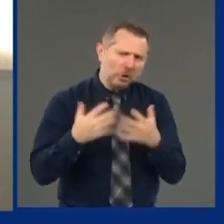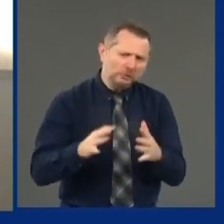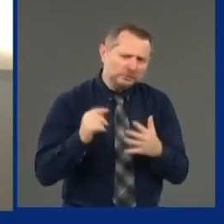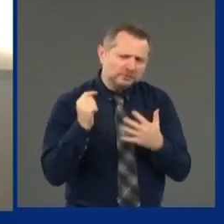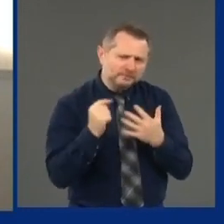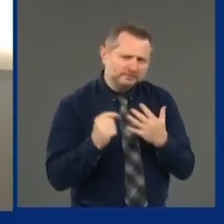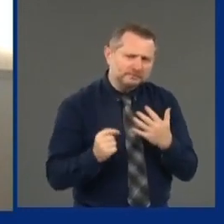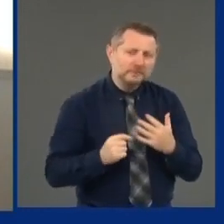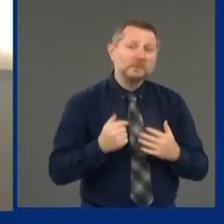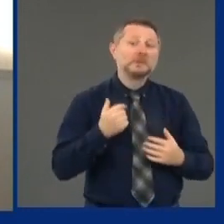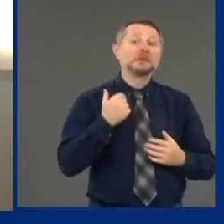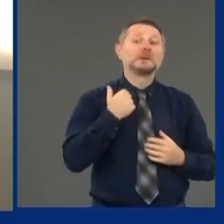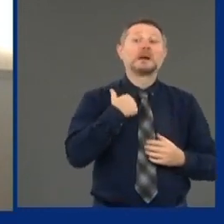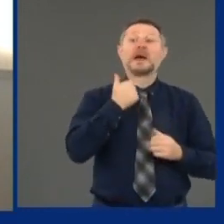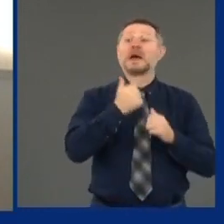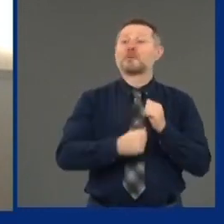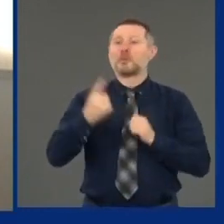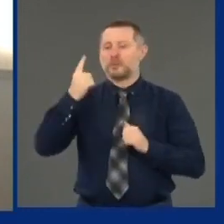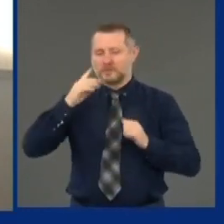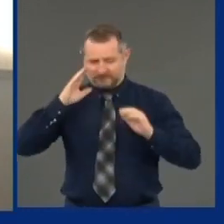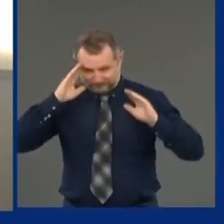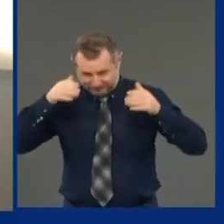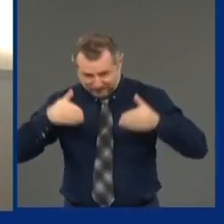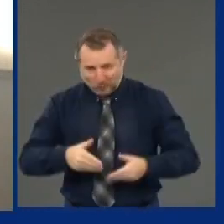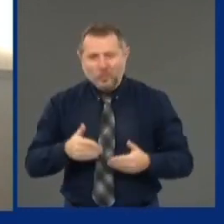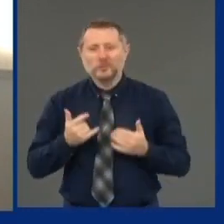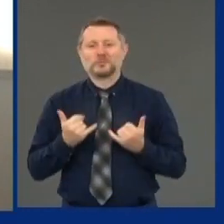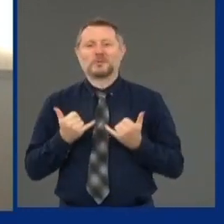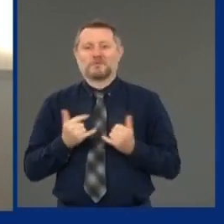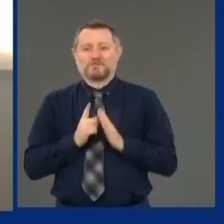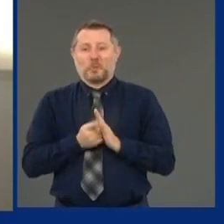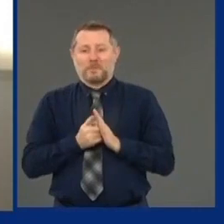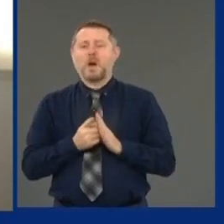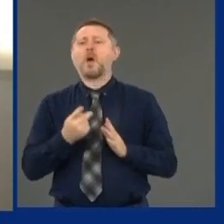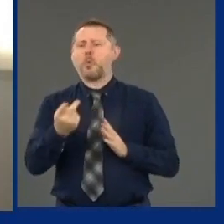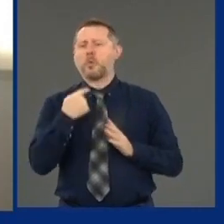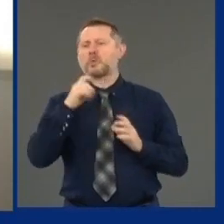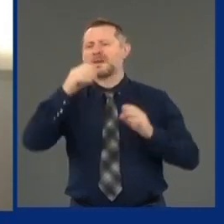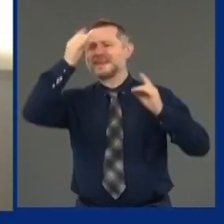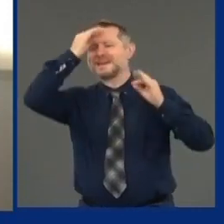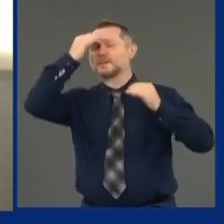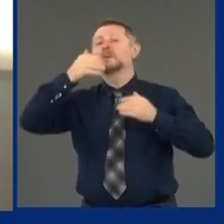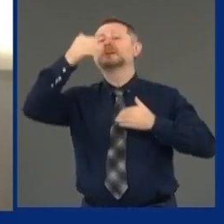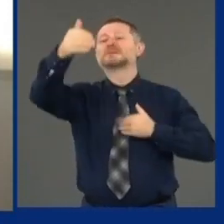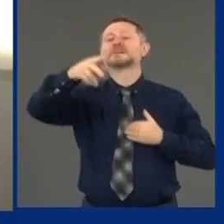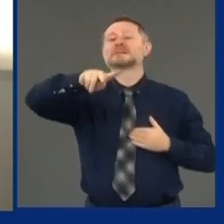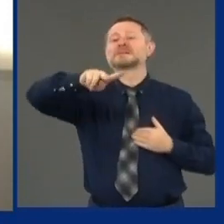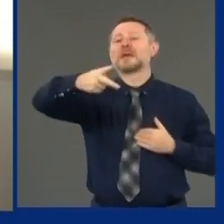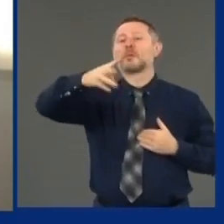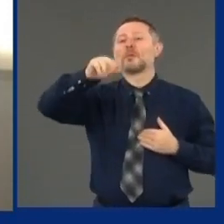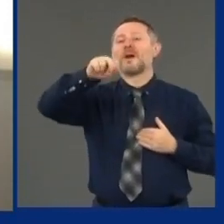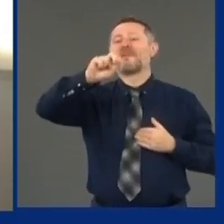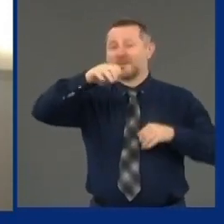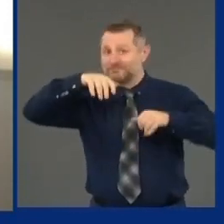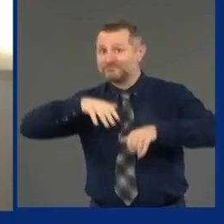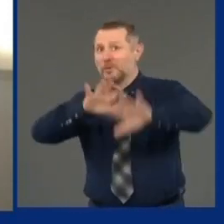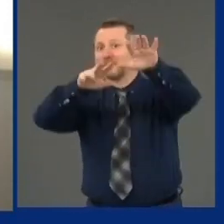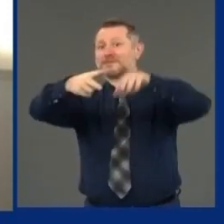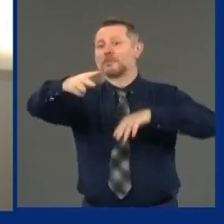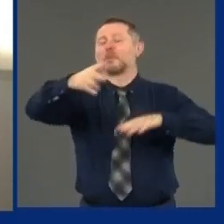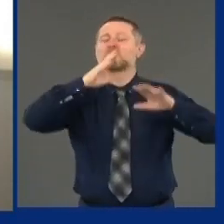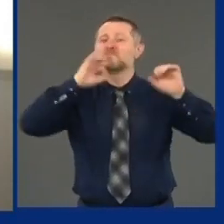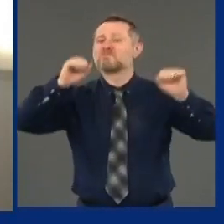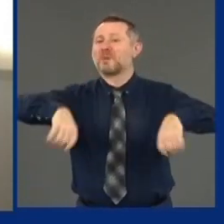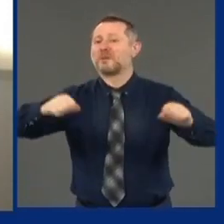in the here and now right now, but we also have to think about a second wave to this virus. We have to think about the